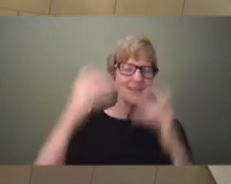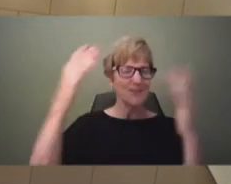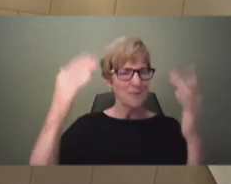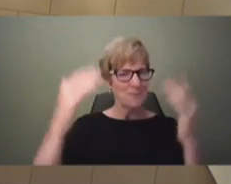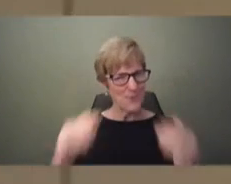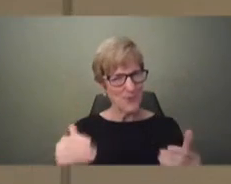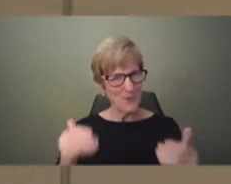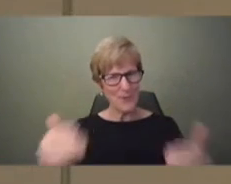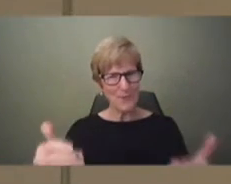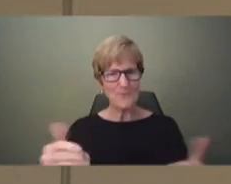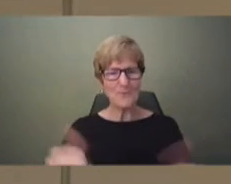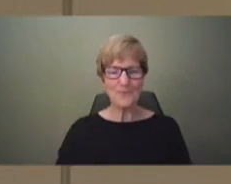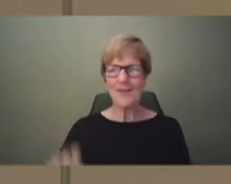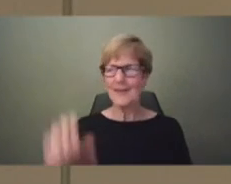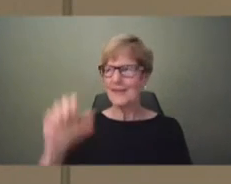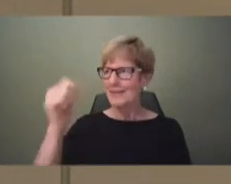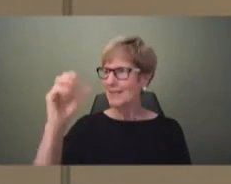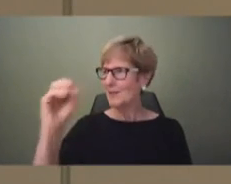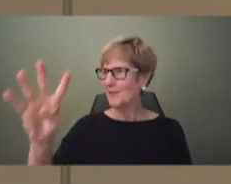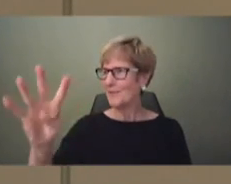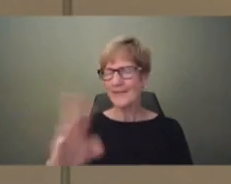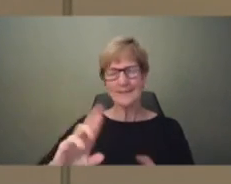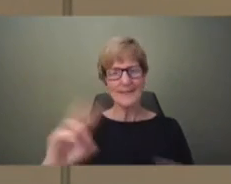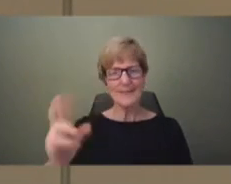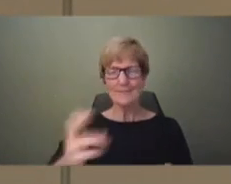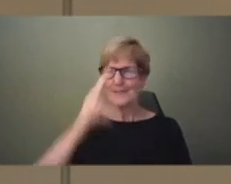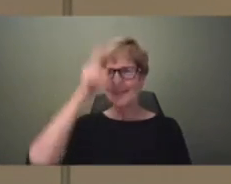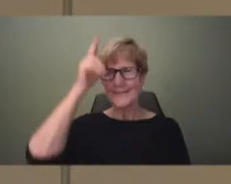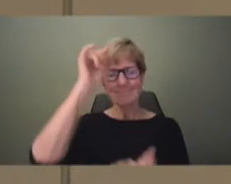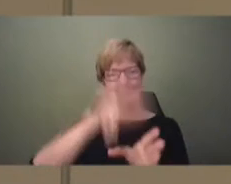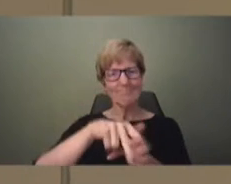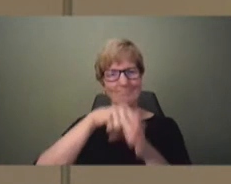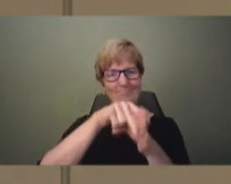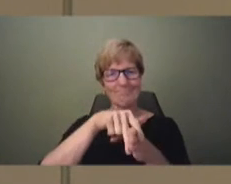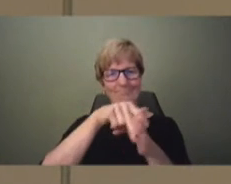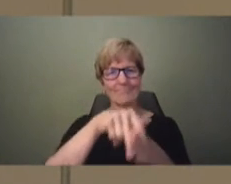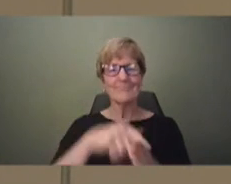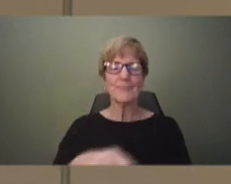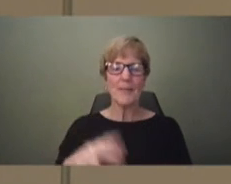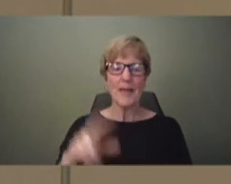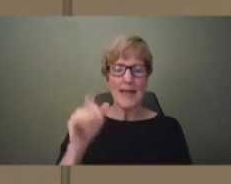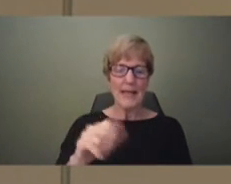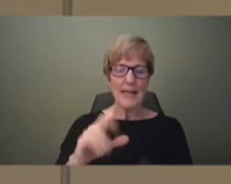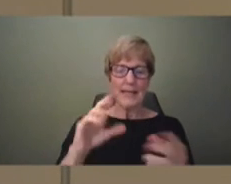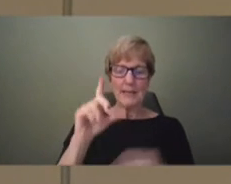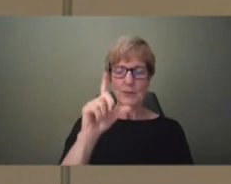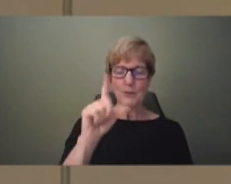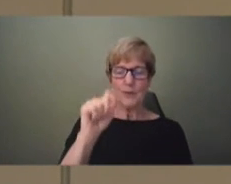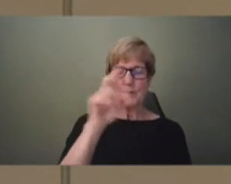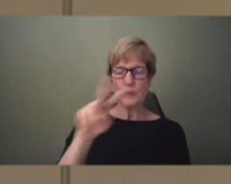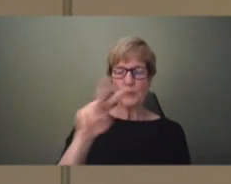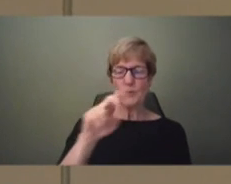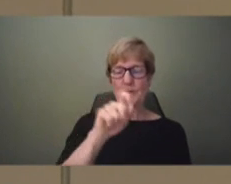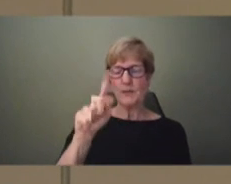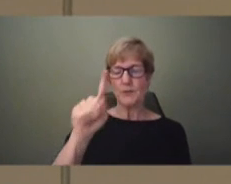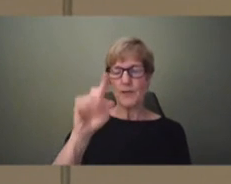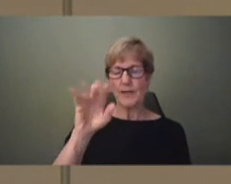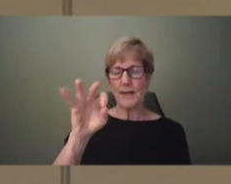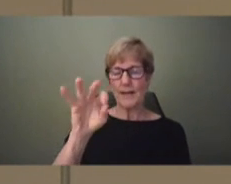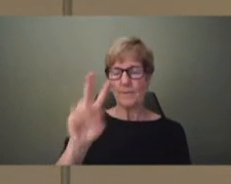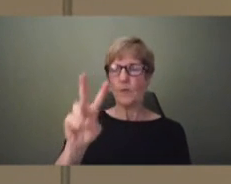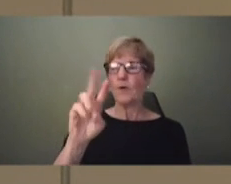wrap 10:5 item number 53 petition resona petition 20221 194 by RC Ventures